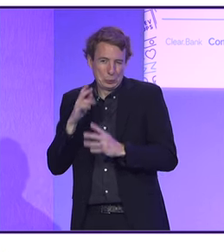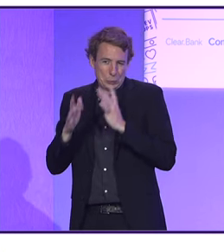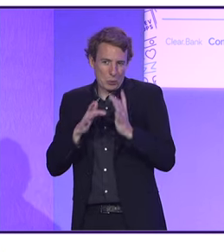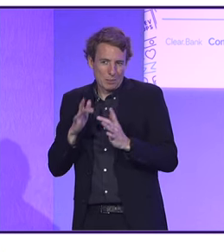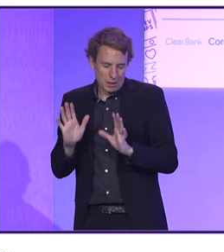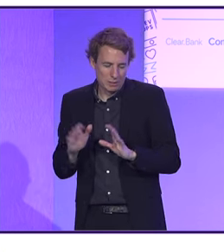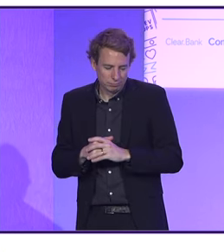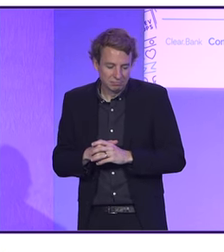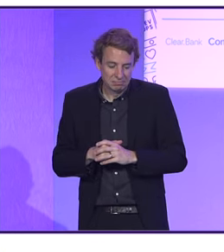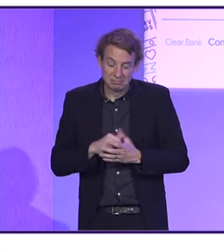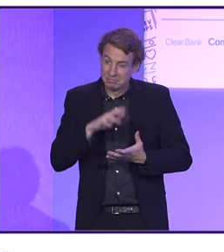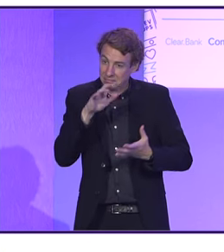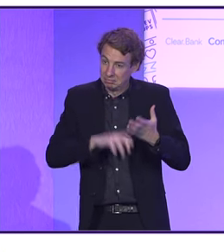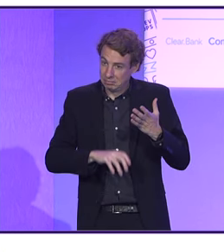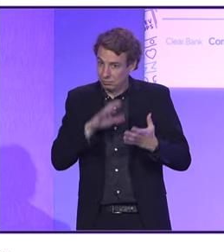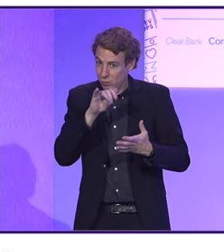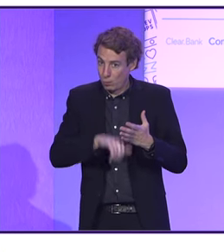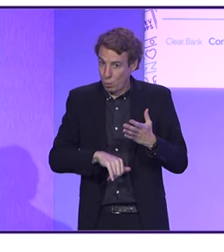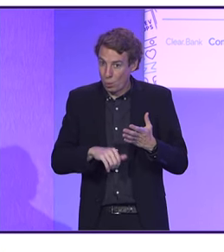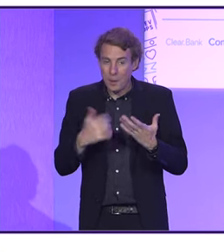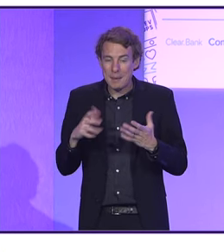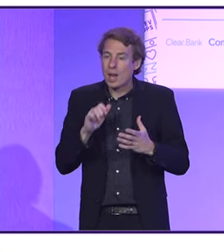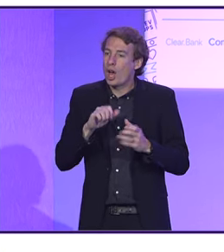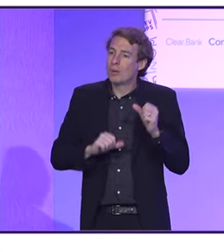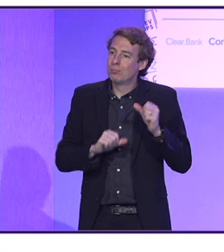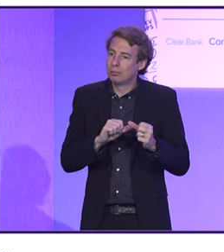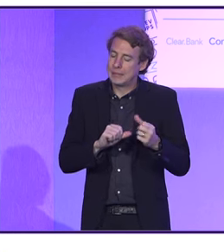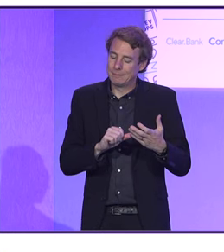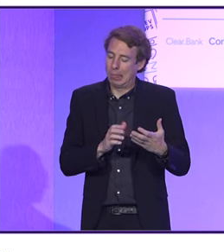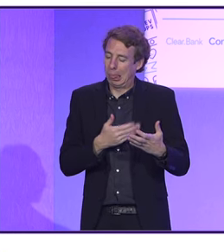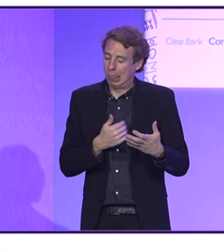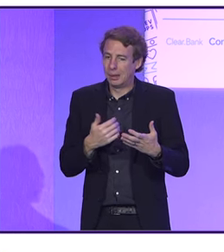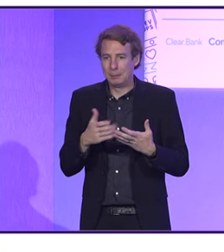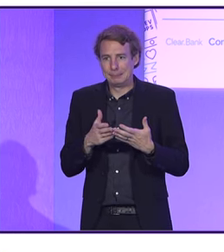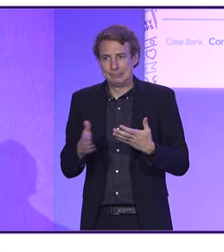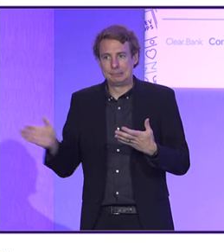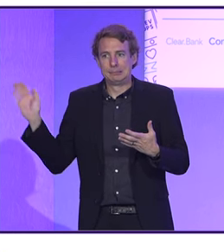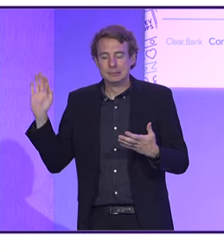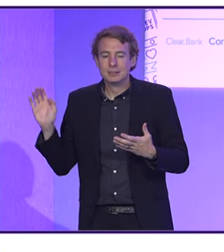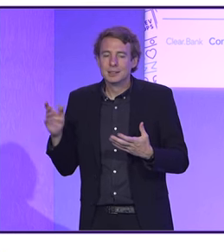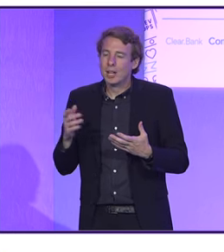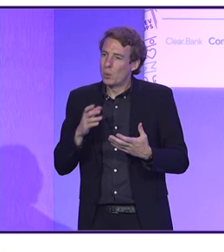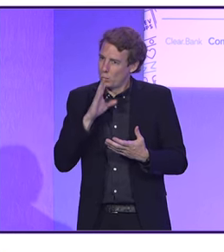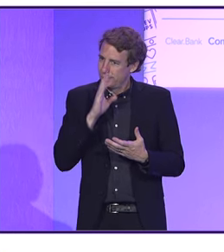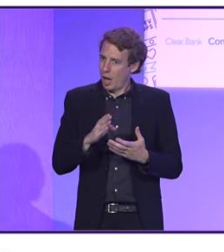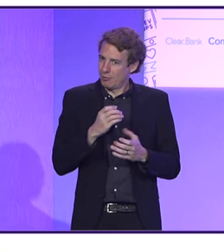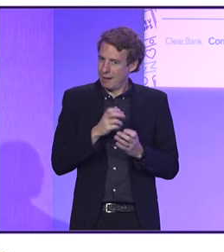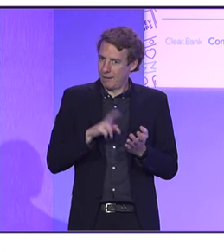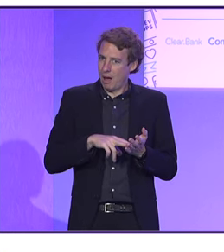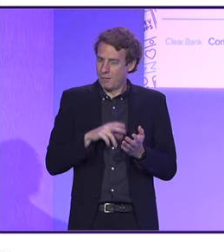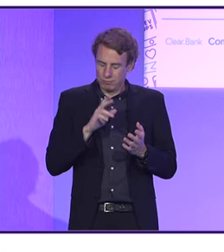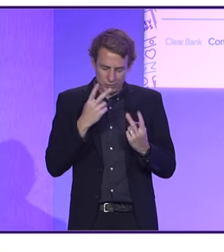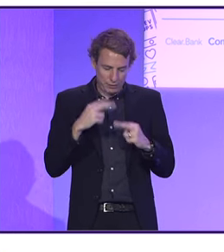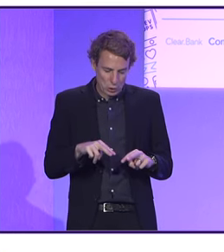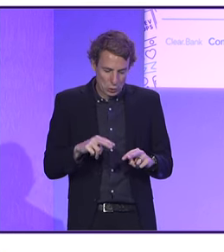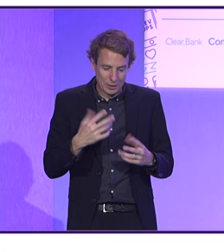produced this report, which overstepped her brief a little bit. And rather than doing just a review into DirectGov, this one website, she took the